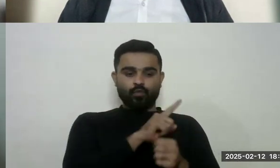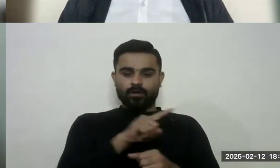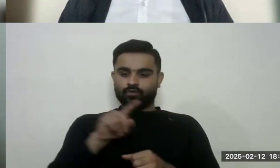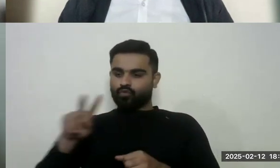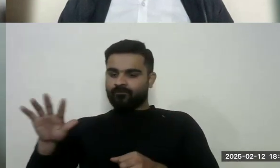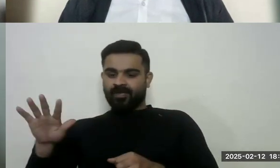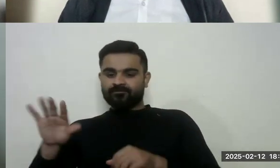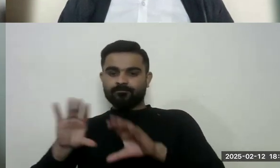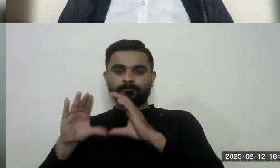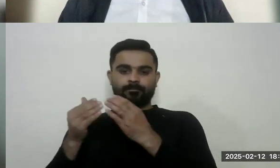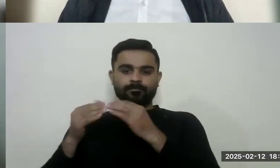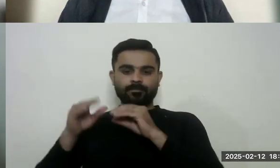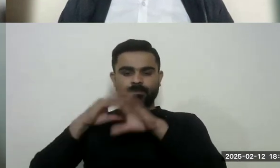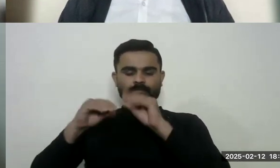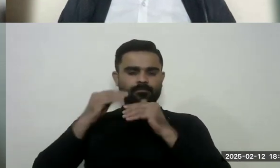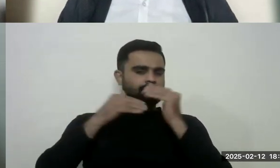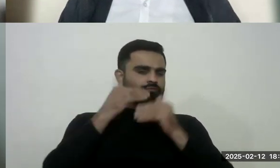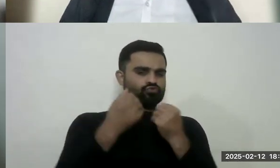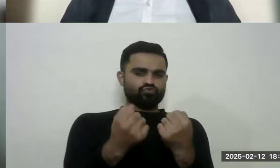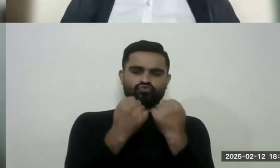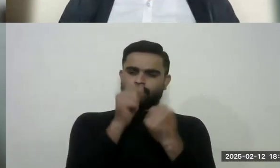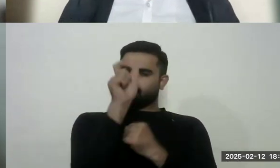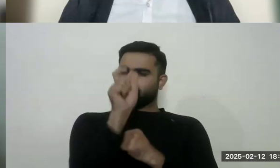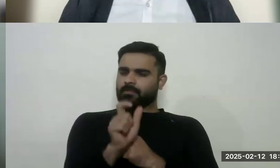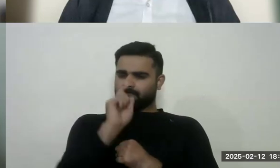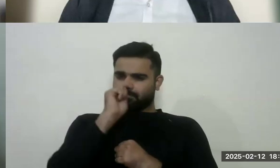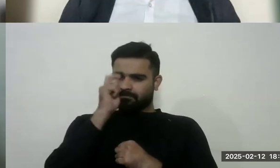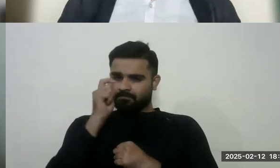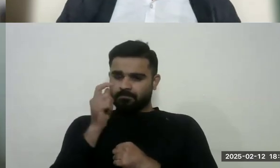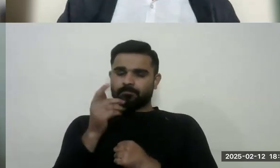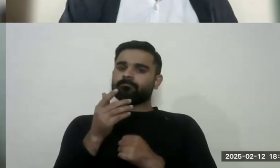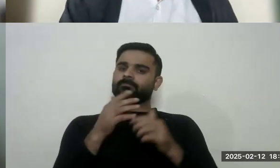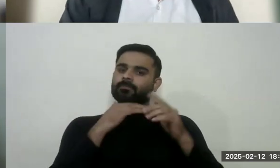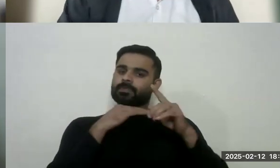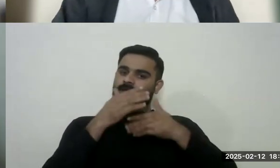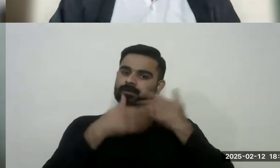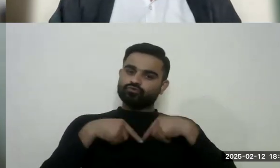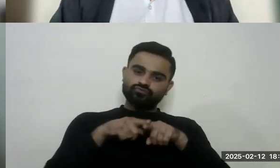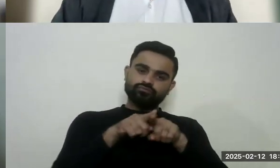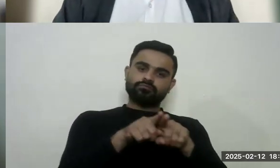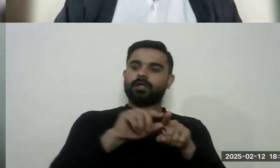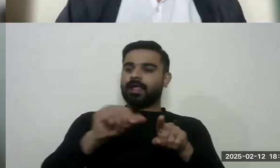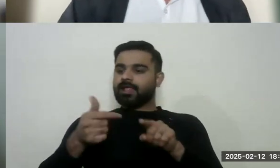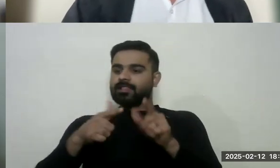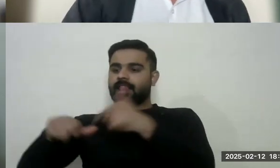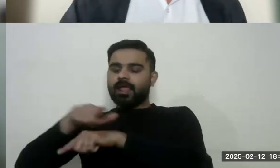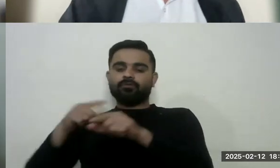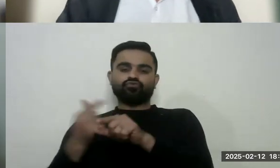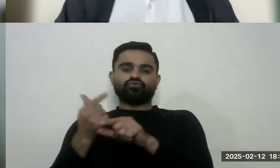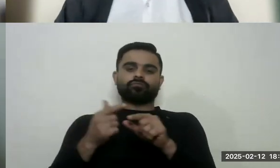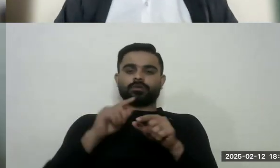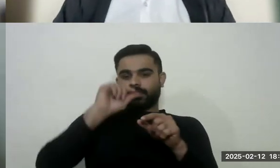5. How can we develop strong vocabulary in English while simultaneously using other regional languages such as